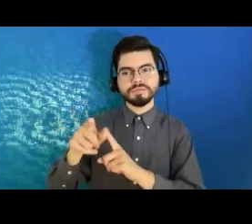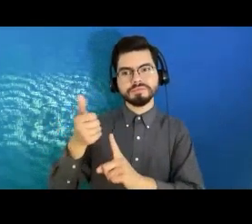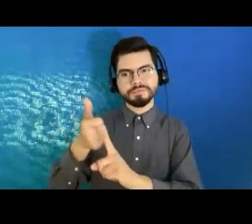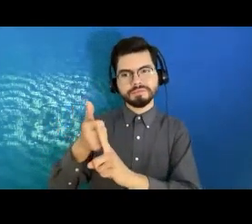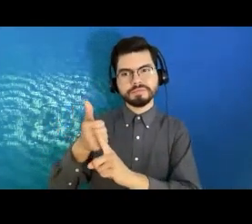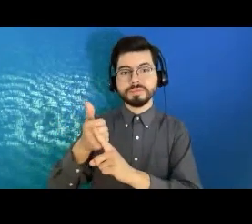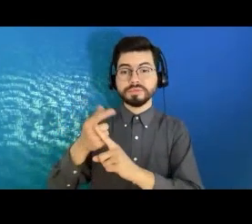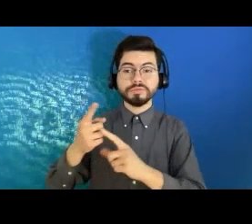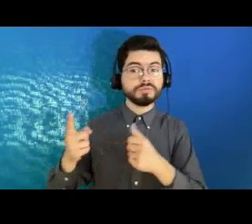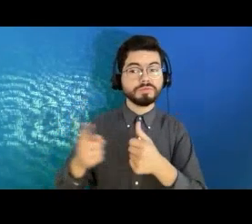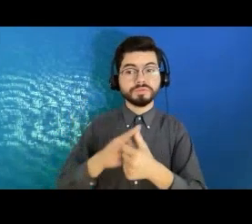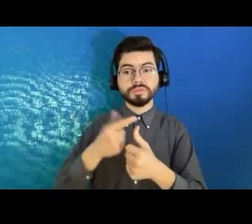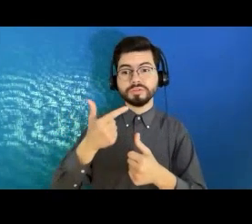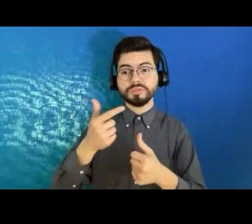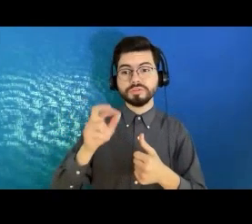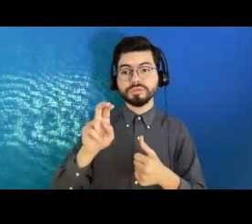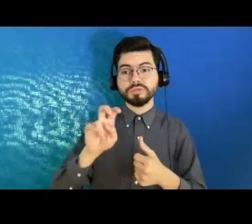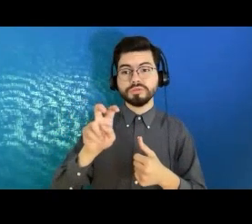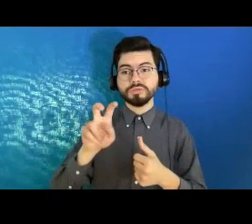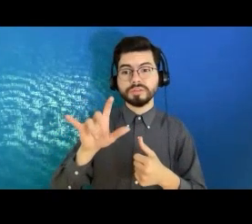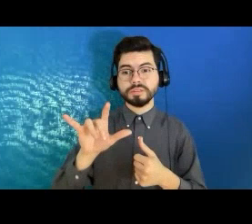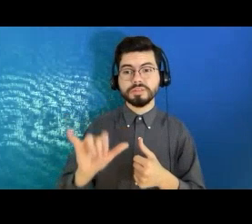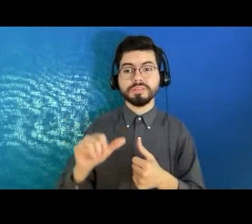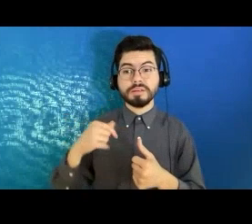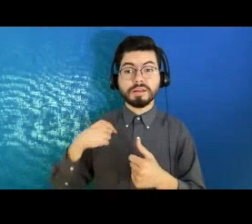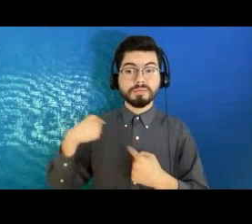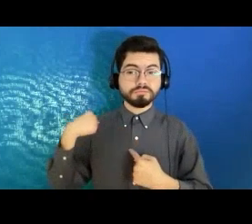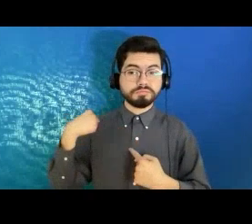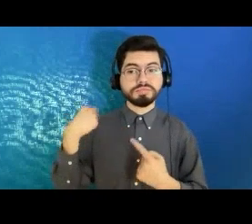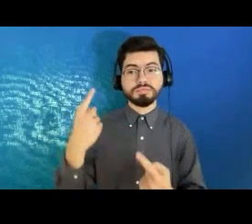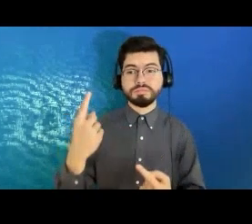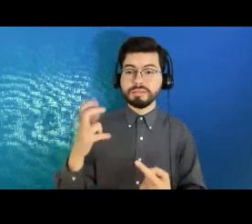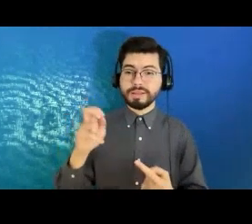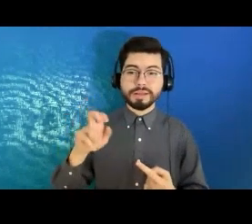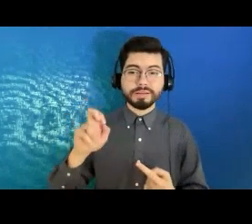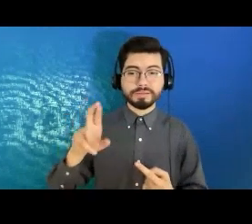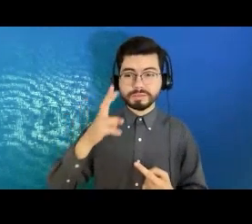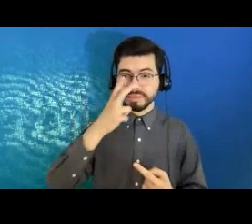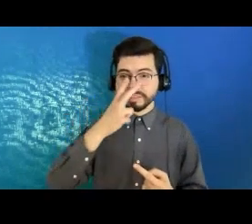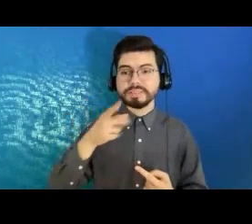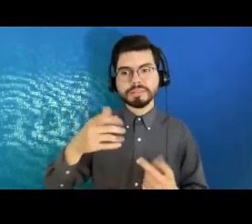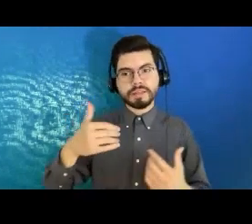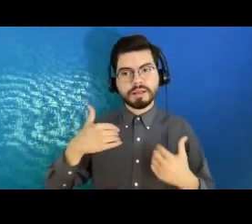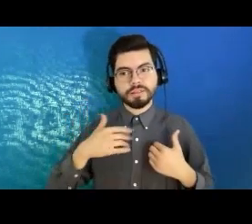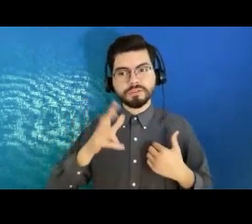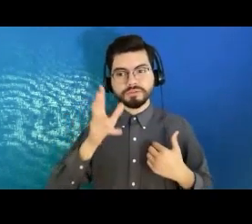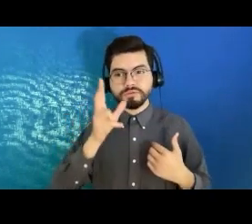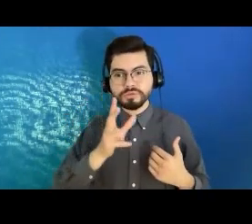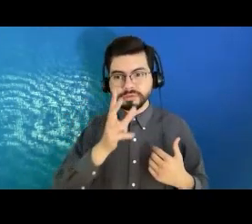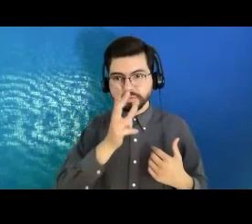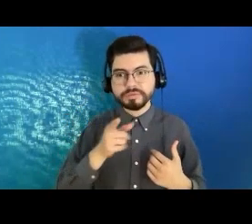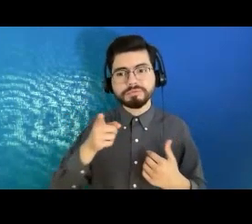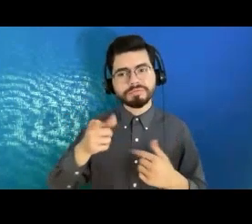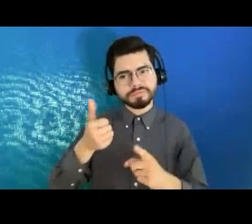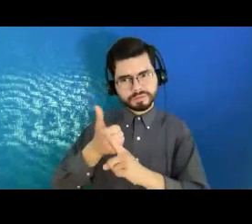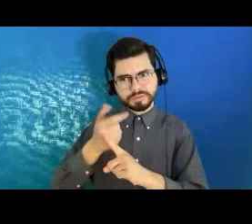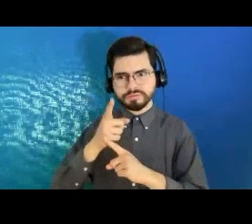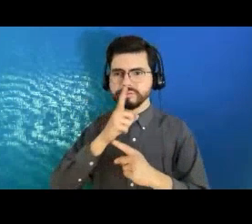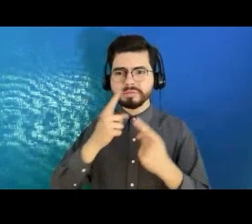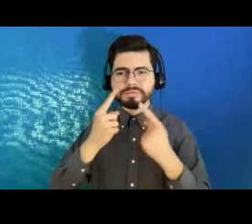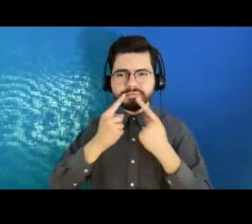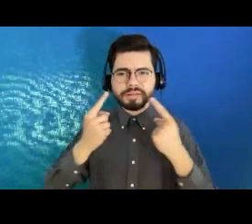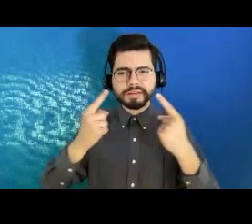the wild in 2007. She had triplets. It was down in Grand Teton when I worked there. So we know that she is an iconic bear that brings